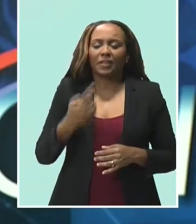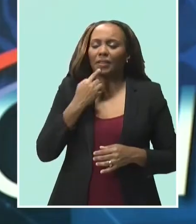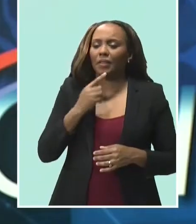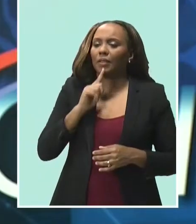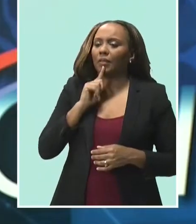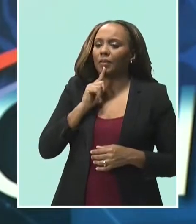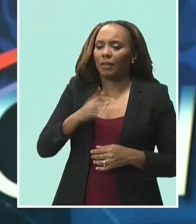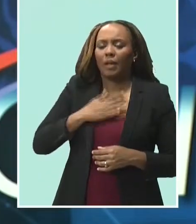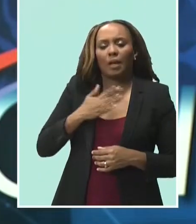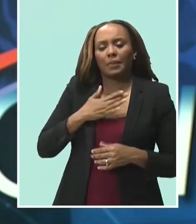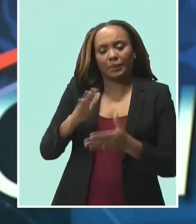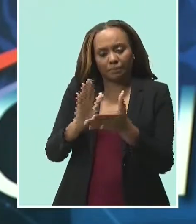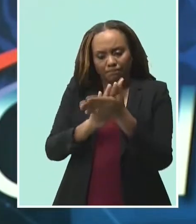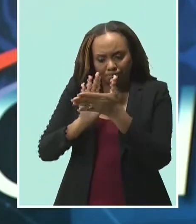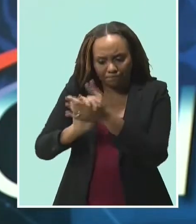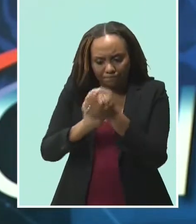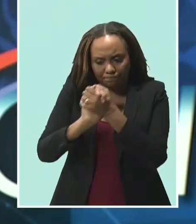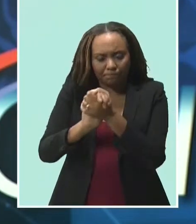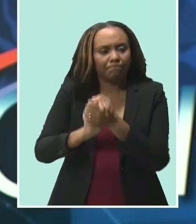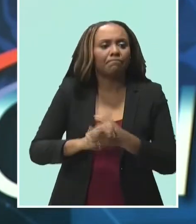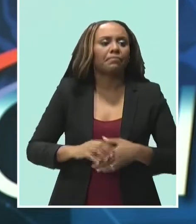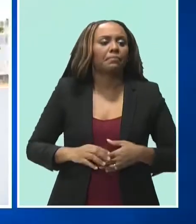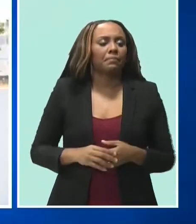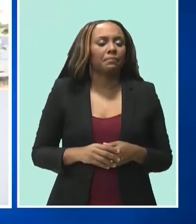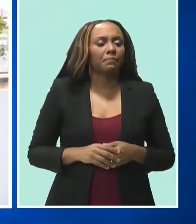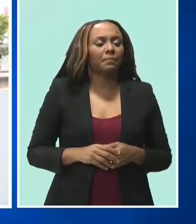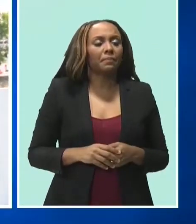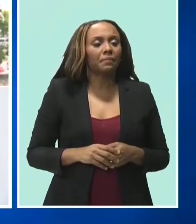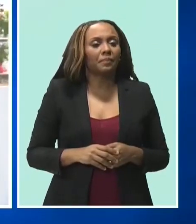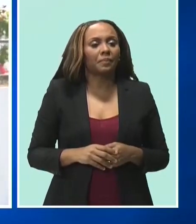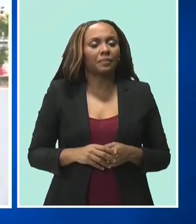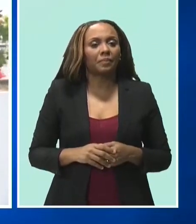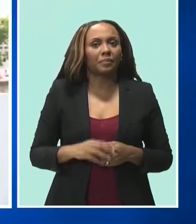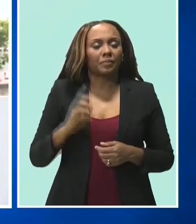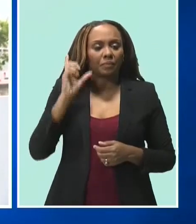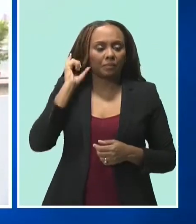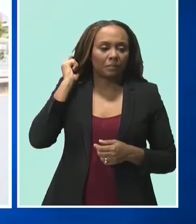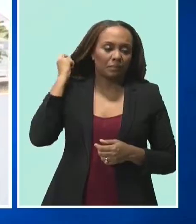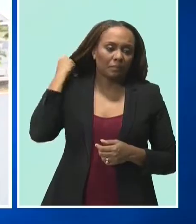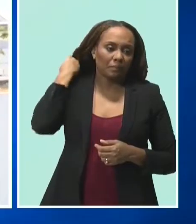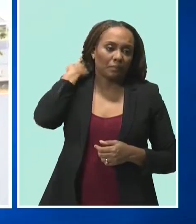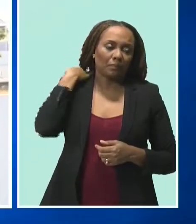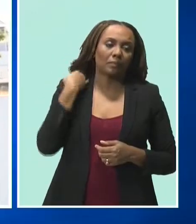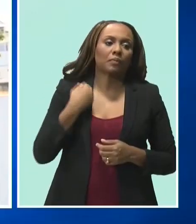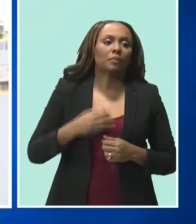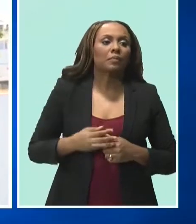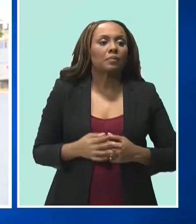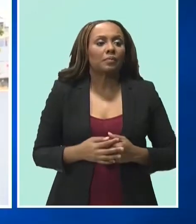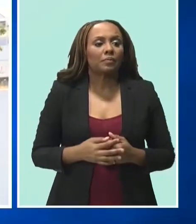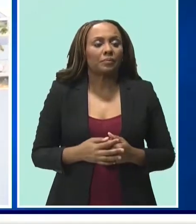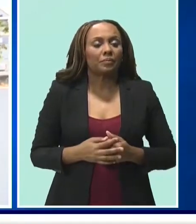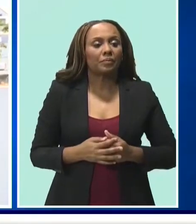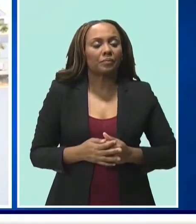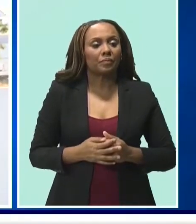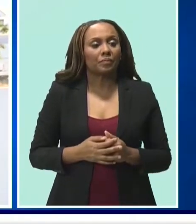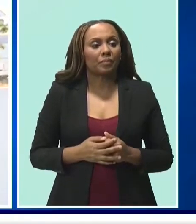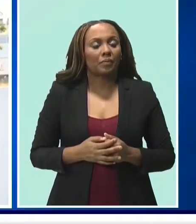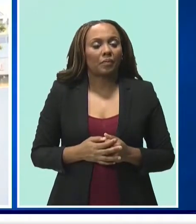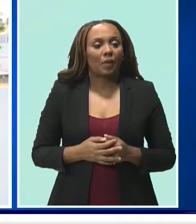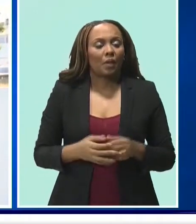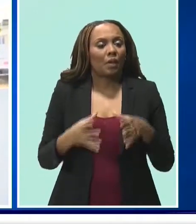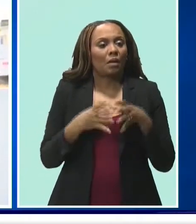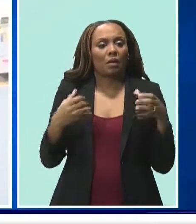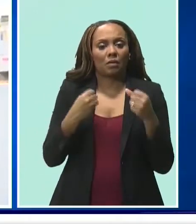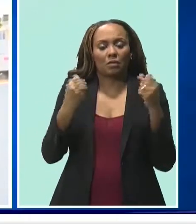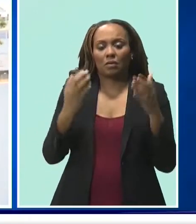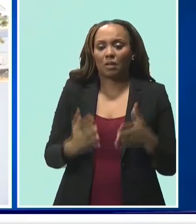adds this is commendable. They already are suffering from not getting their